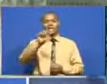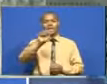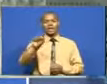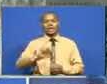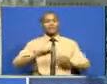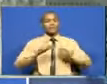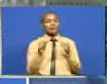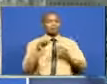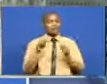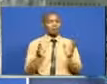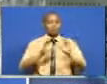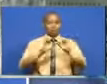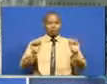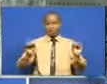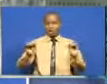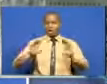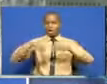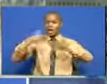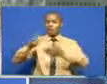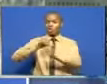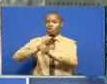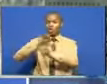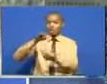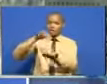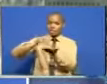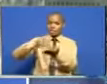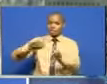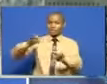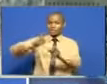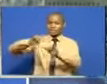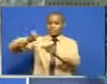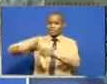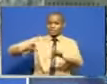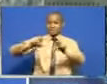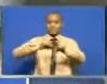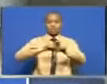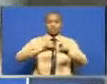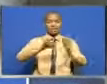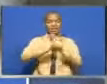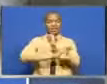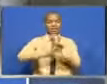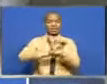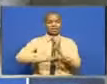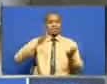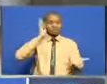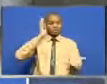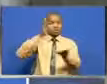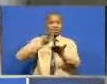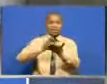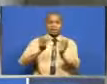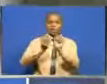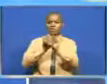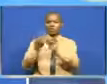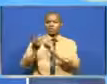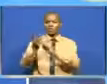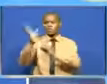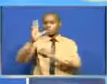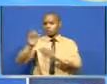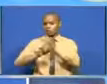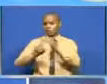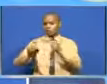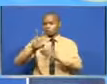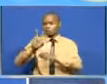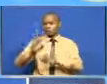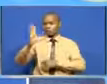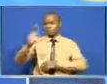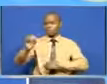linaloendelea kushuhudiwa la visa vya maambukizi, huku nchi hii ikishuhudia kiwango cha maambukizi cha kati ya 14% to 20%. And these